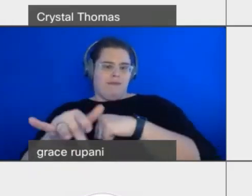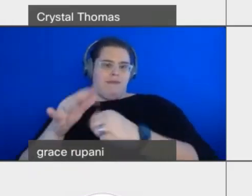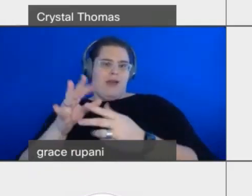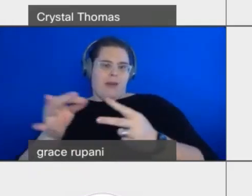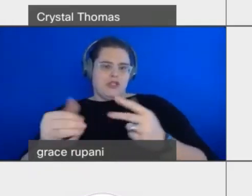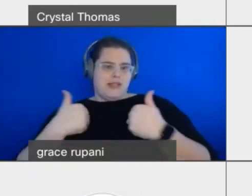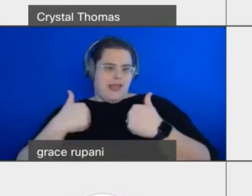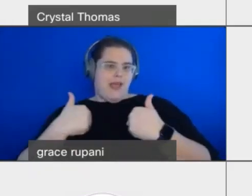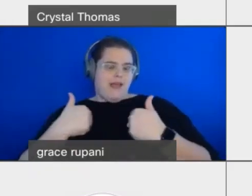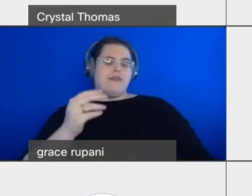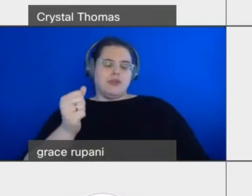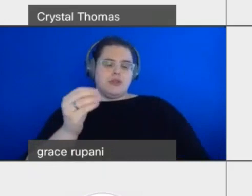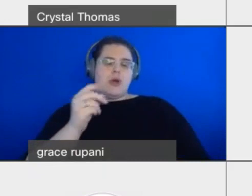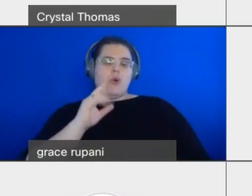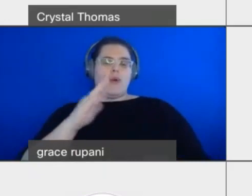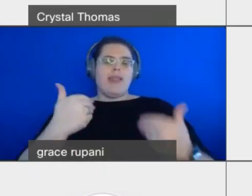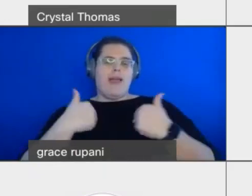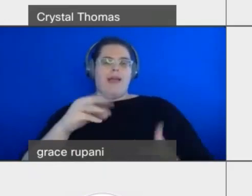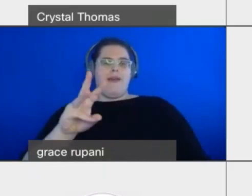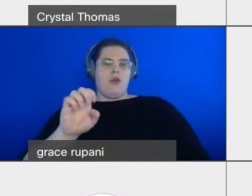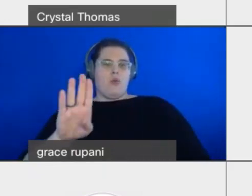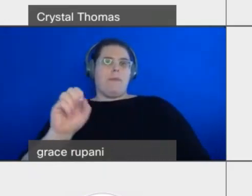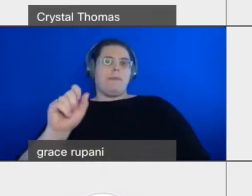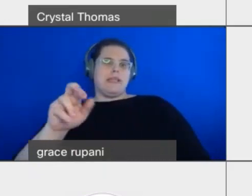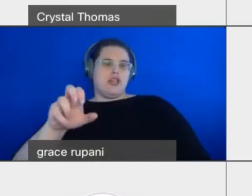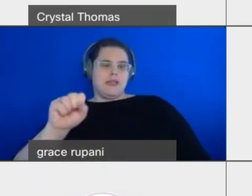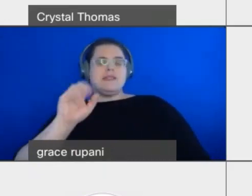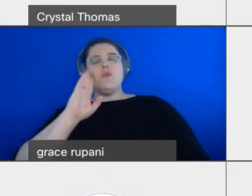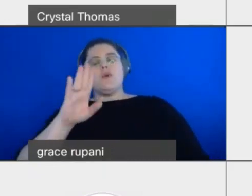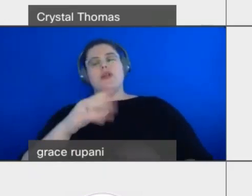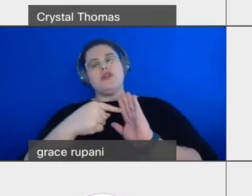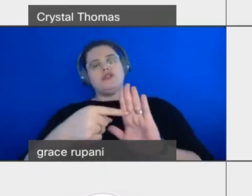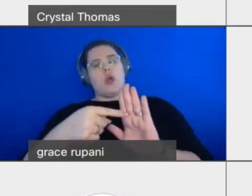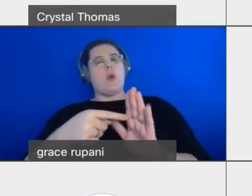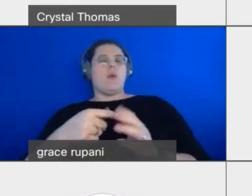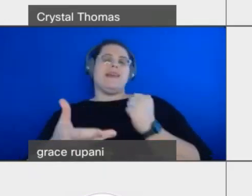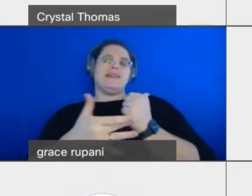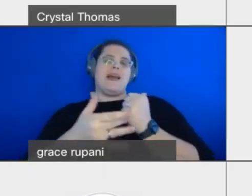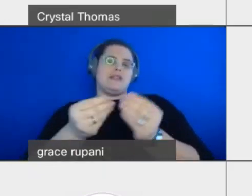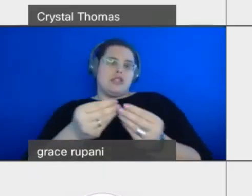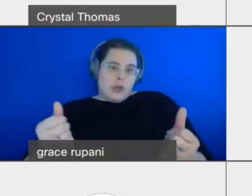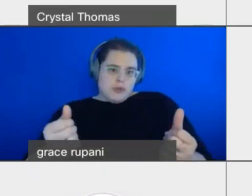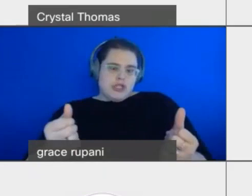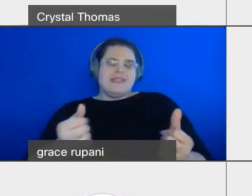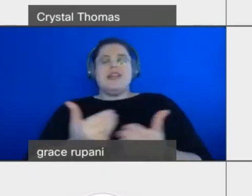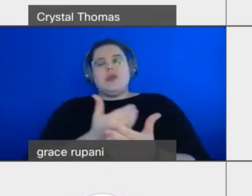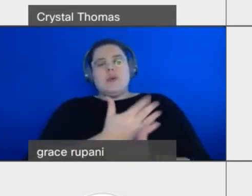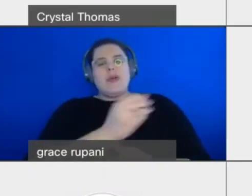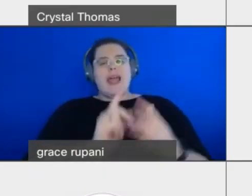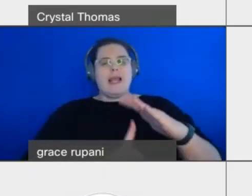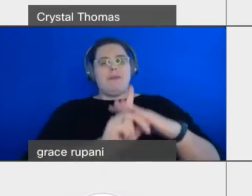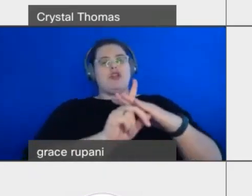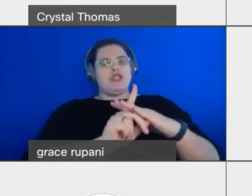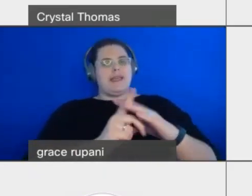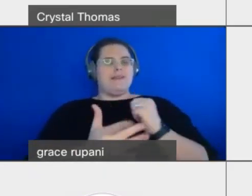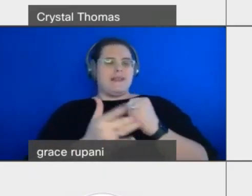series where we'll be showcasing 2 to 3 emerging tech solutions, in addition to also sharing some best